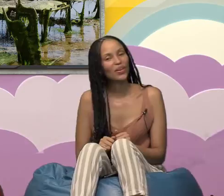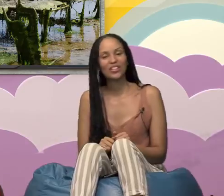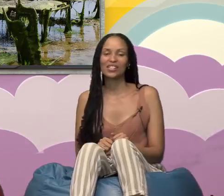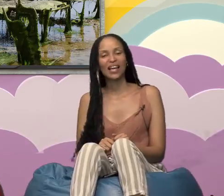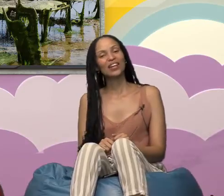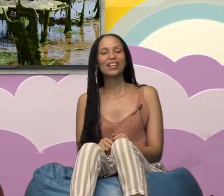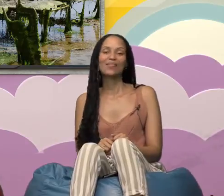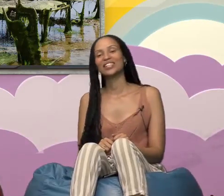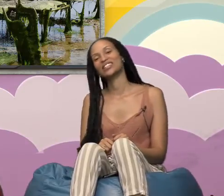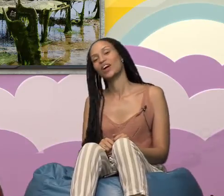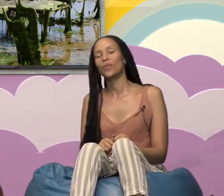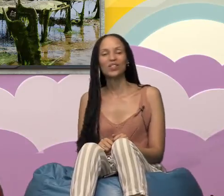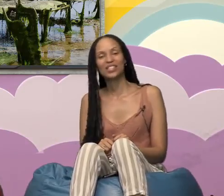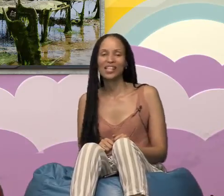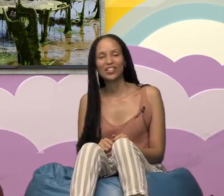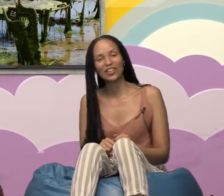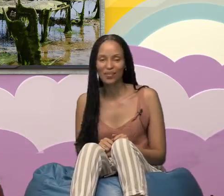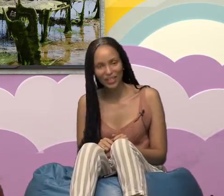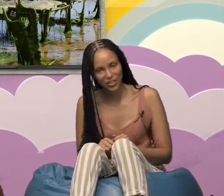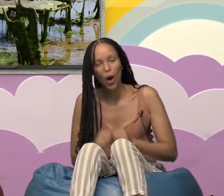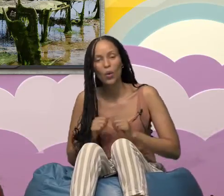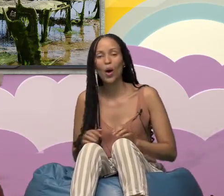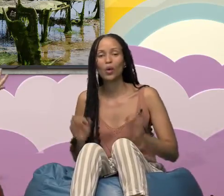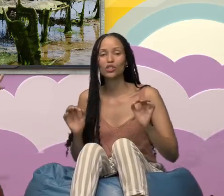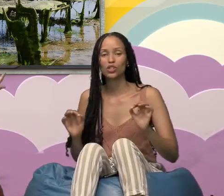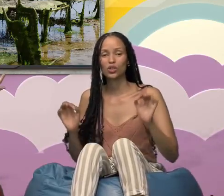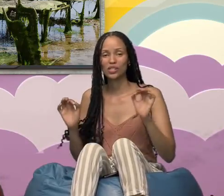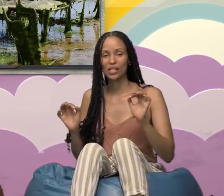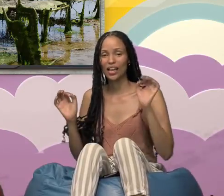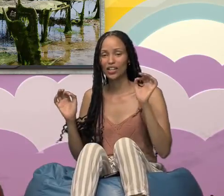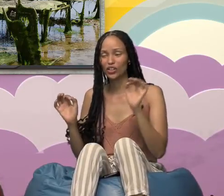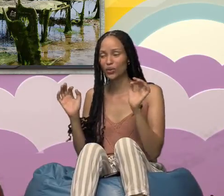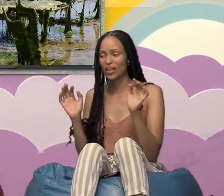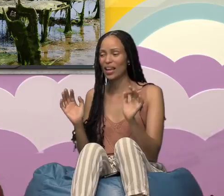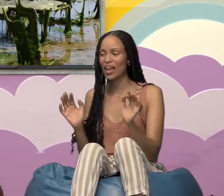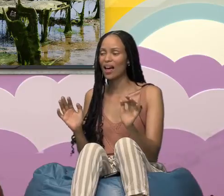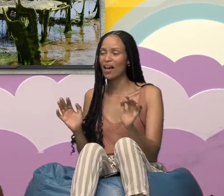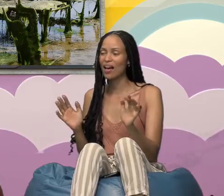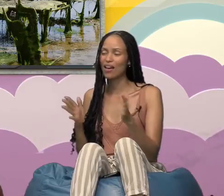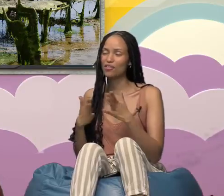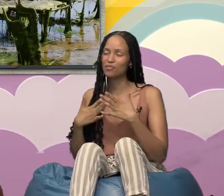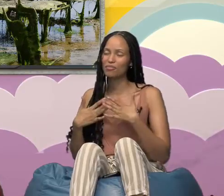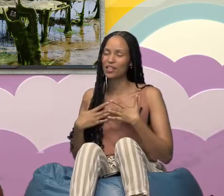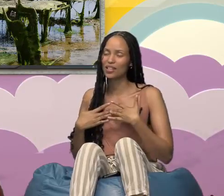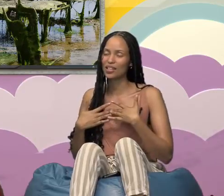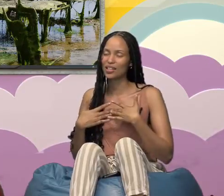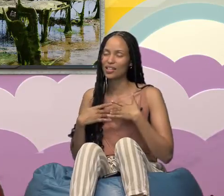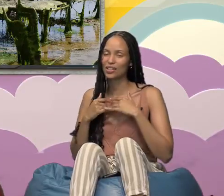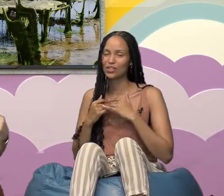to you. Won't you say you love me too? Won't you say you love me too? Okay, Won't beat me you there. say You